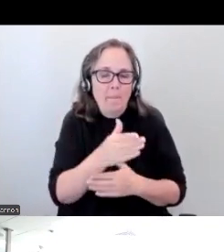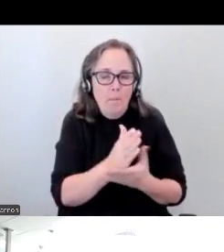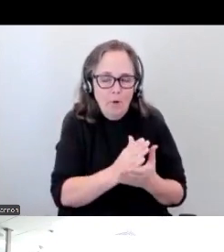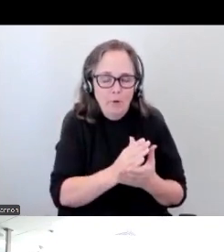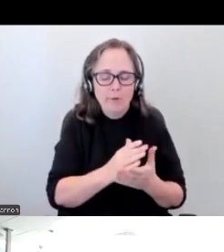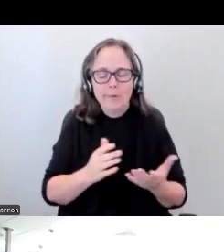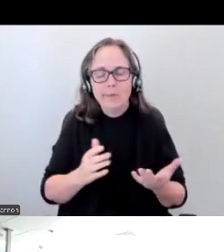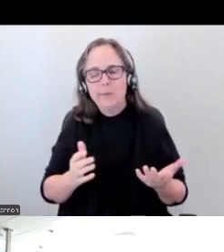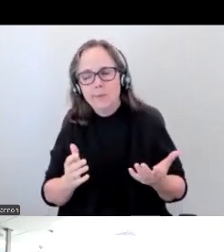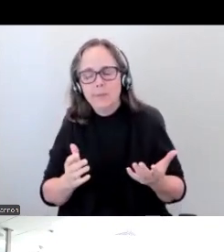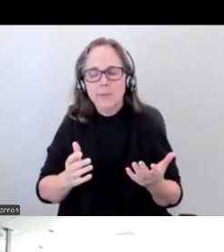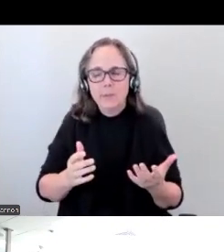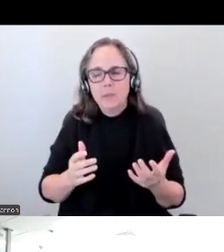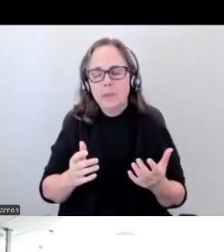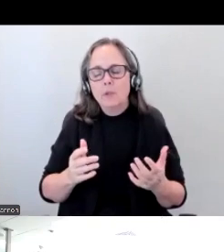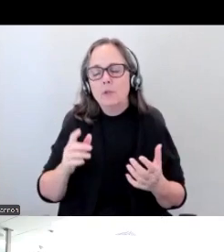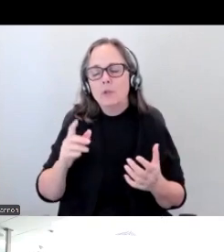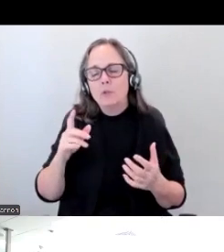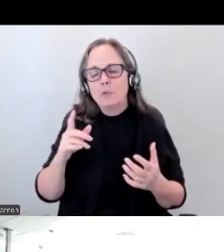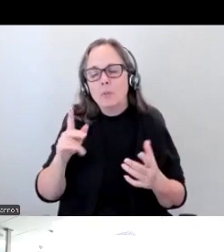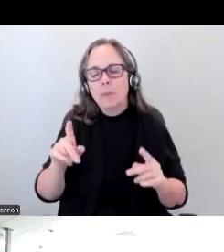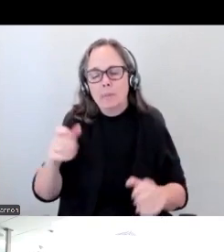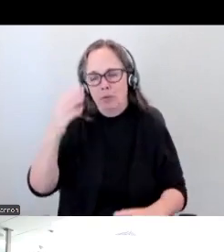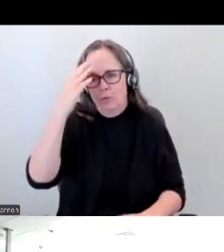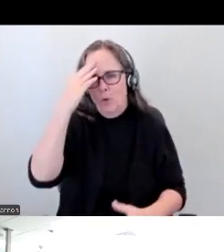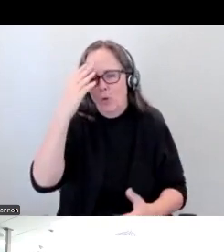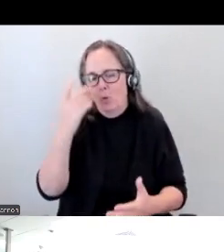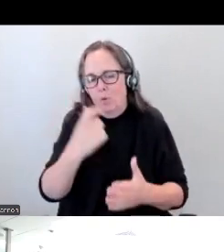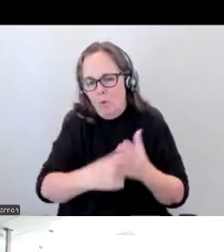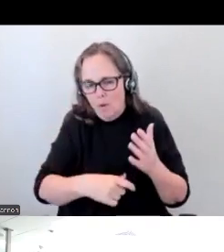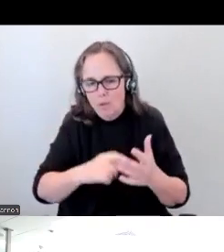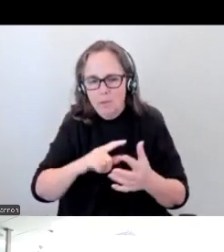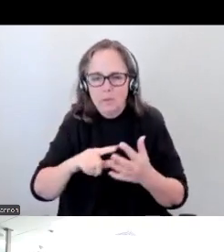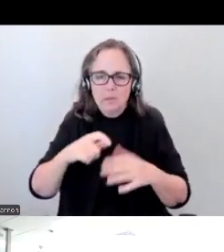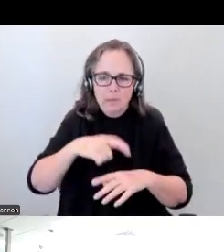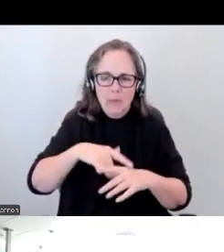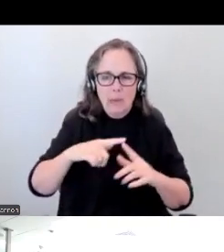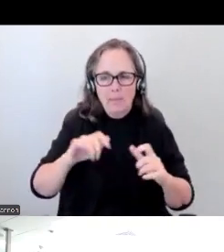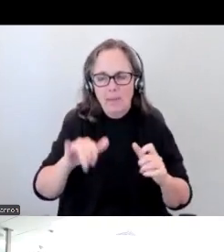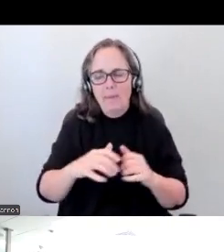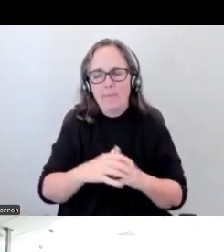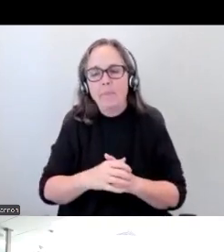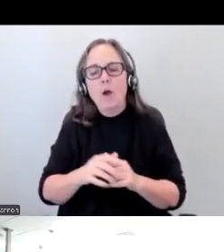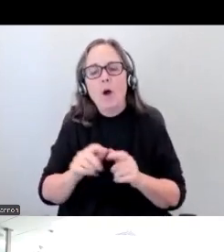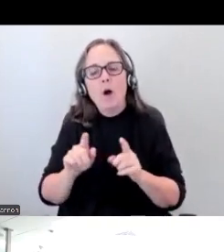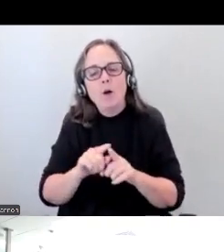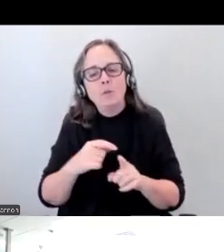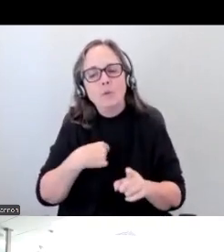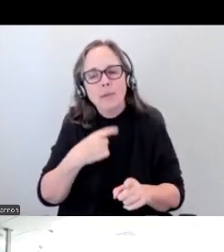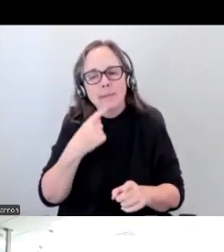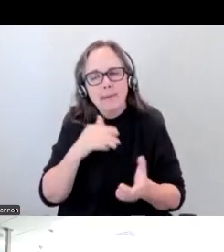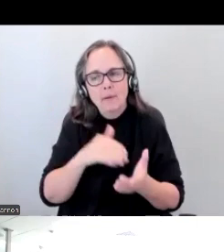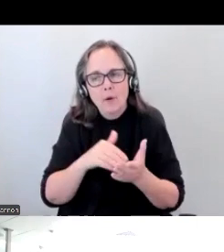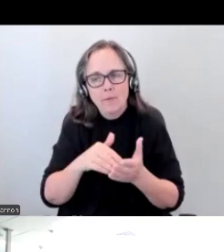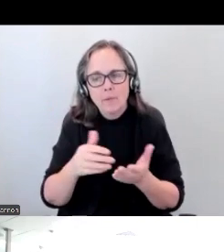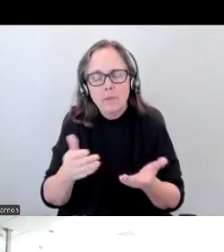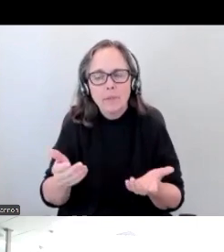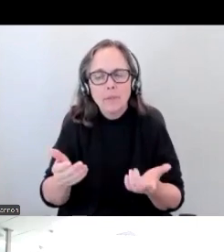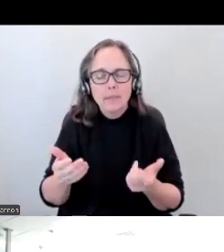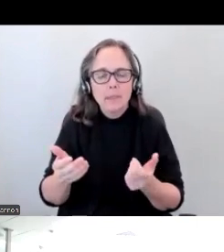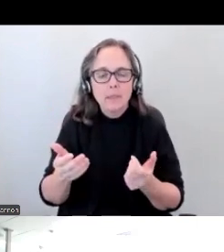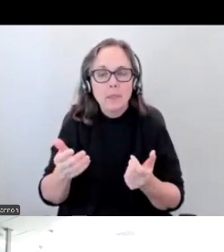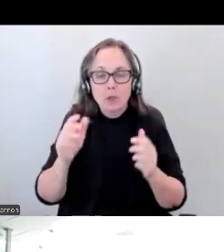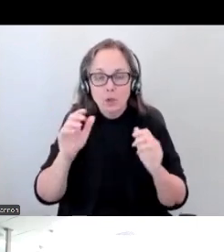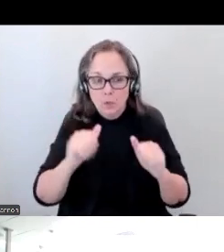just, you know, just being aware of these issues. And the other key thing I say to people all the time is um, you can